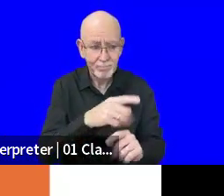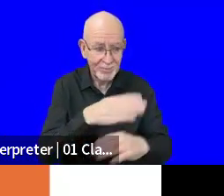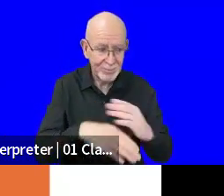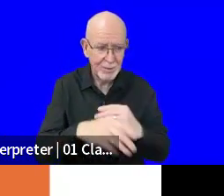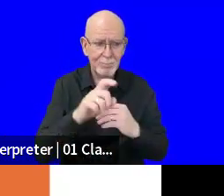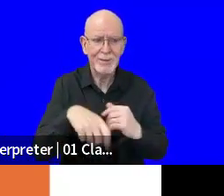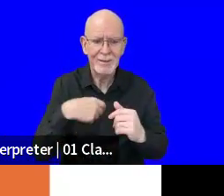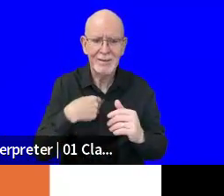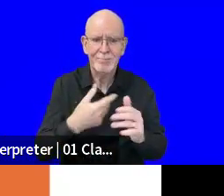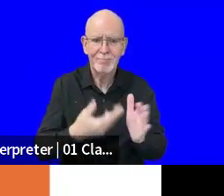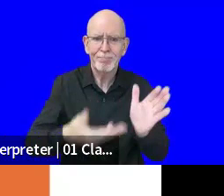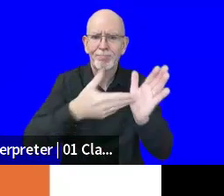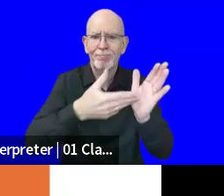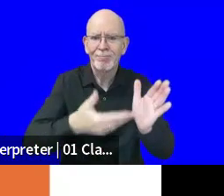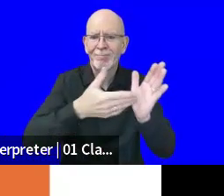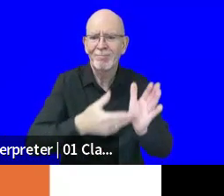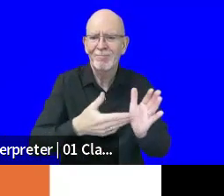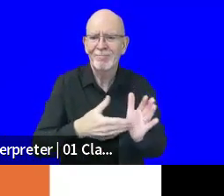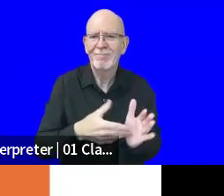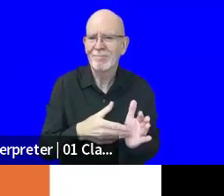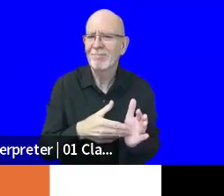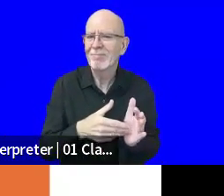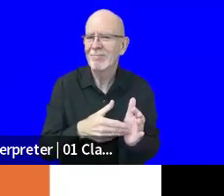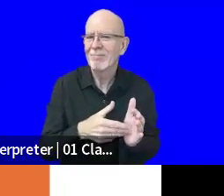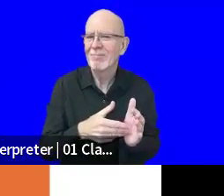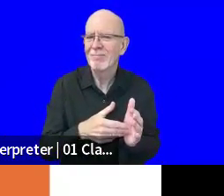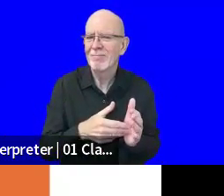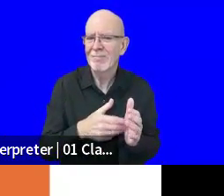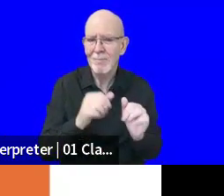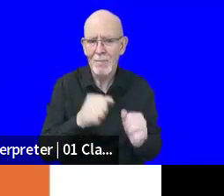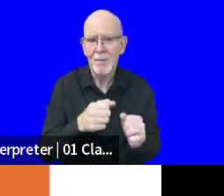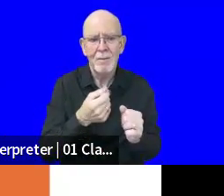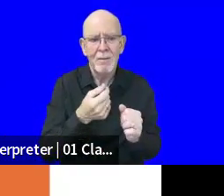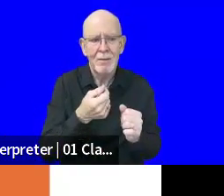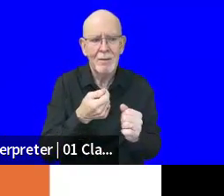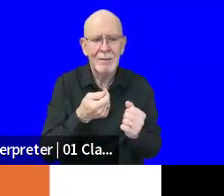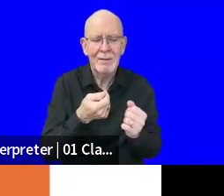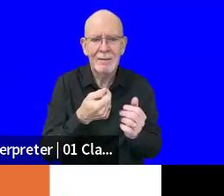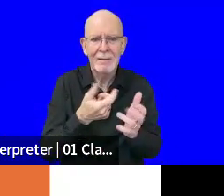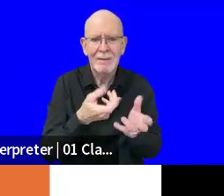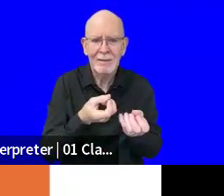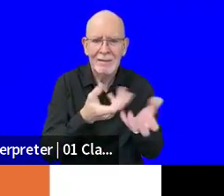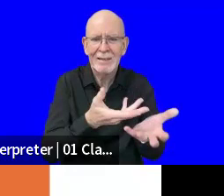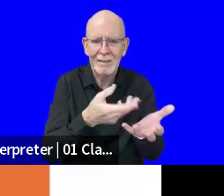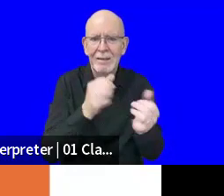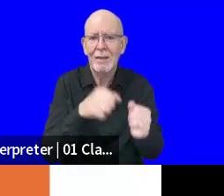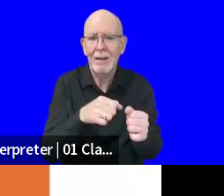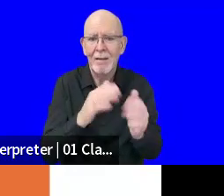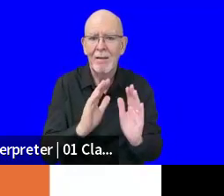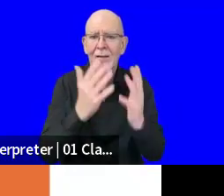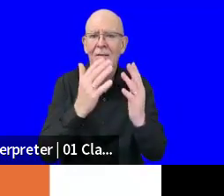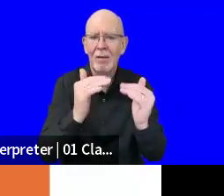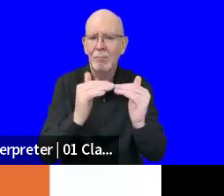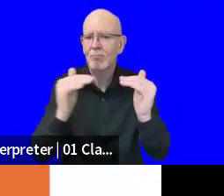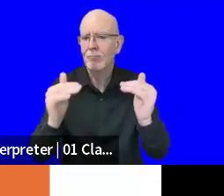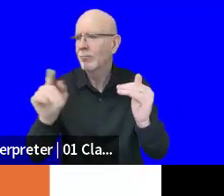situation as people without disabilities. But there's another kind of cost, and that's the indirect ones. And that's when